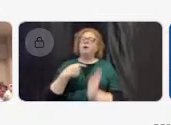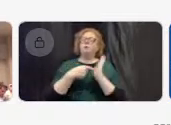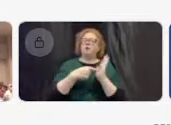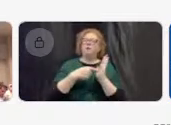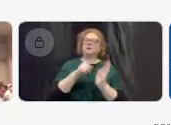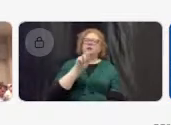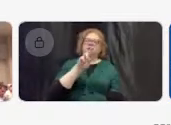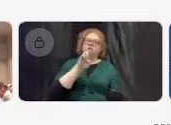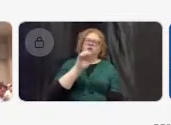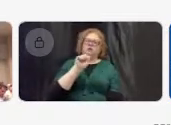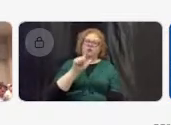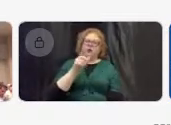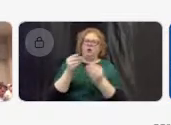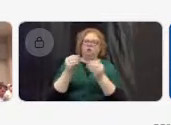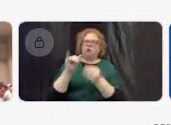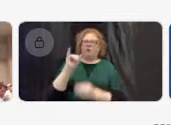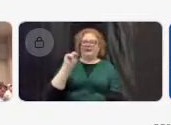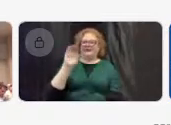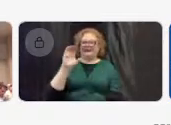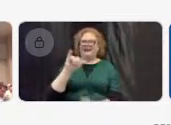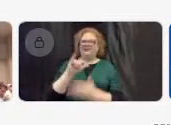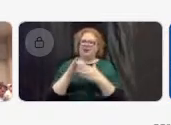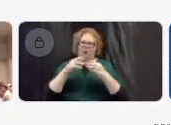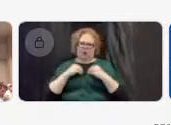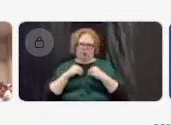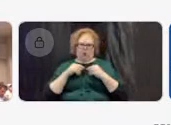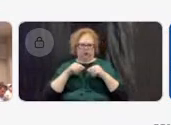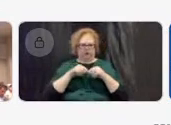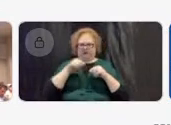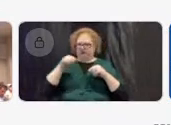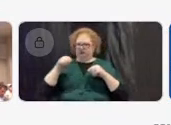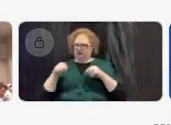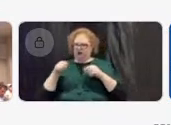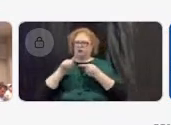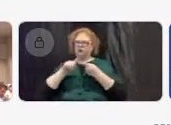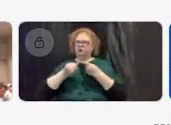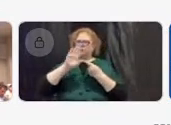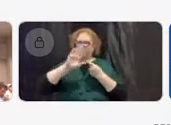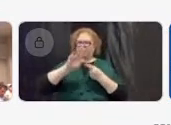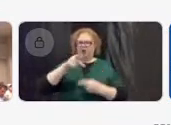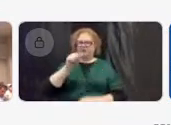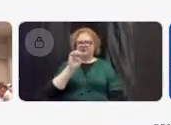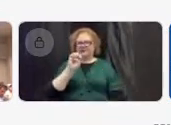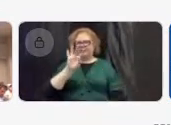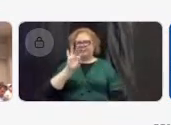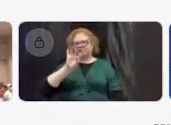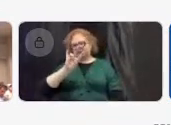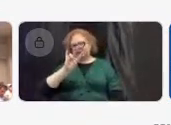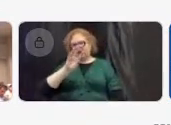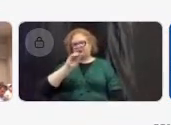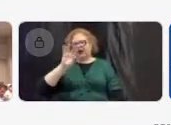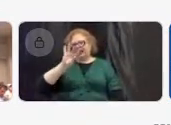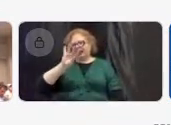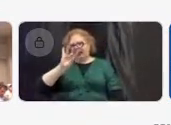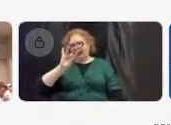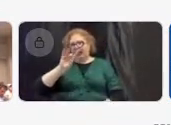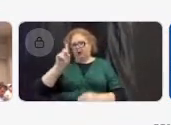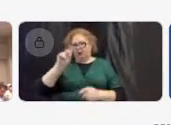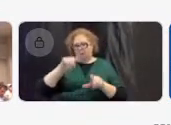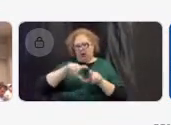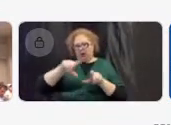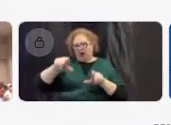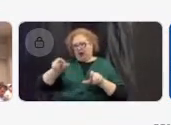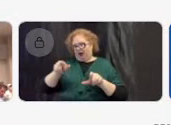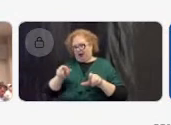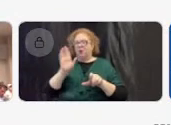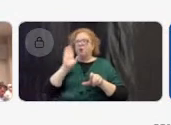and approximate to the applicants' phases 7 and 8. We ask that the